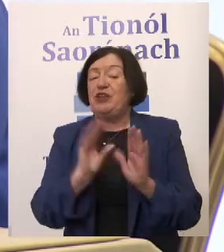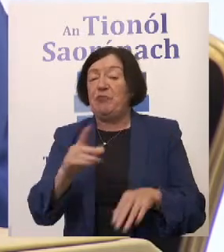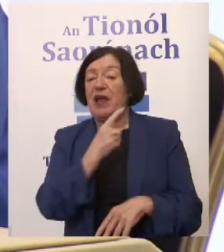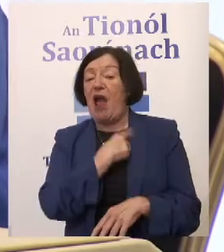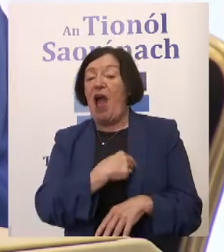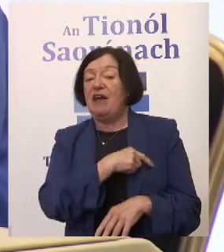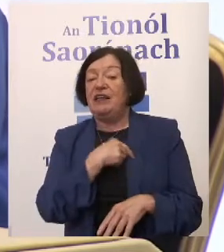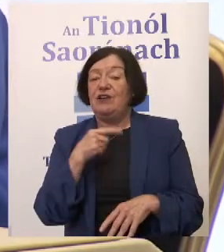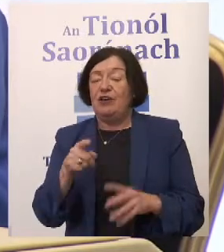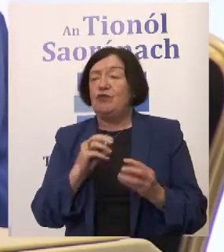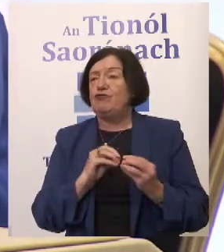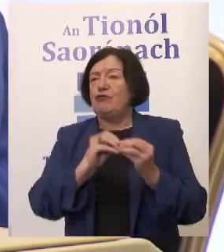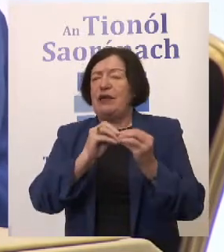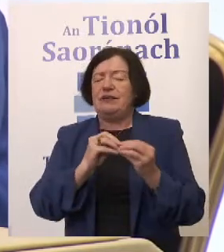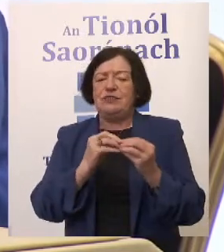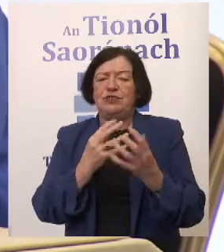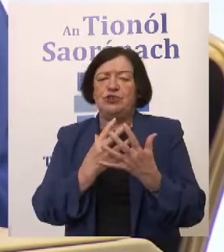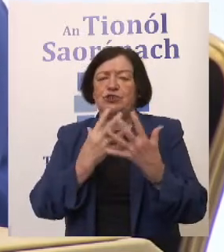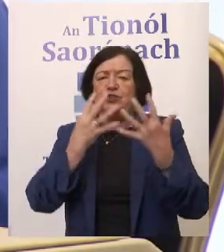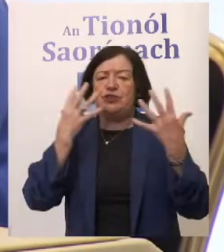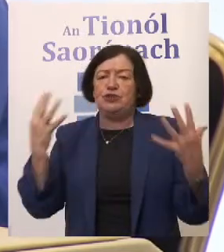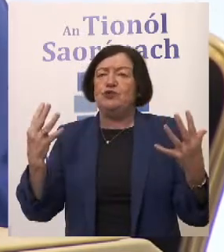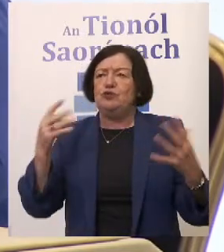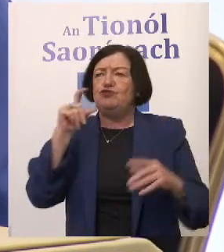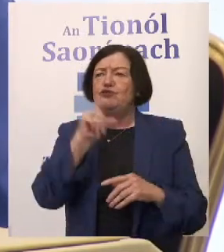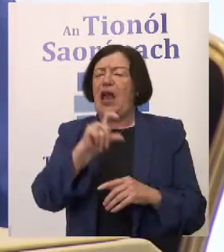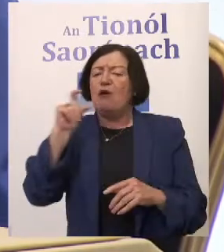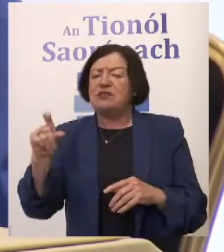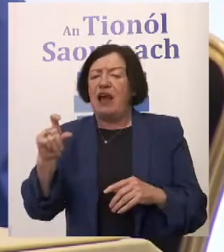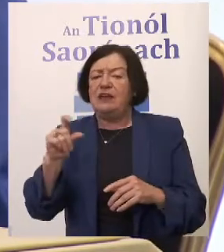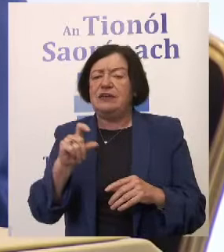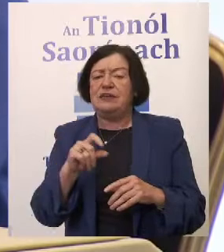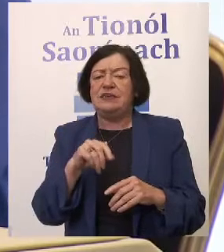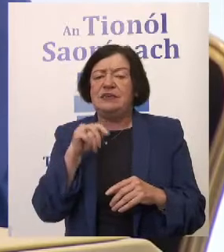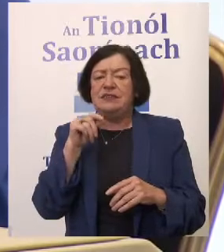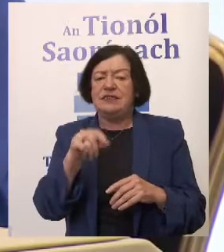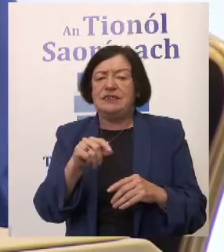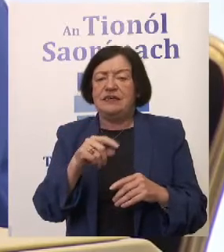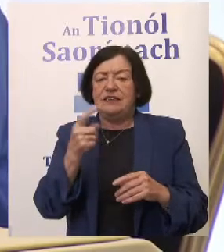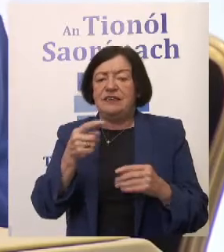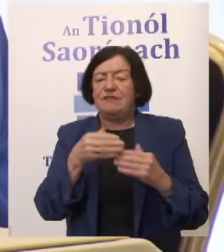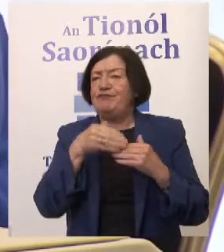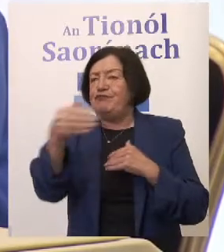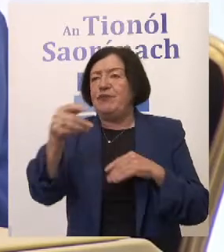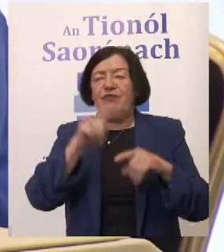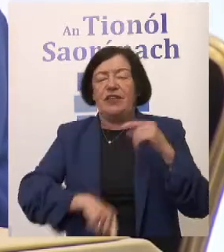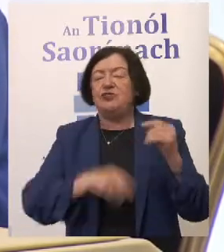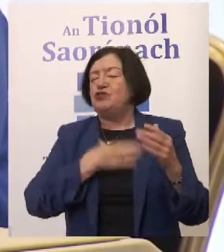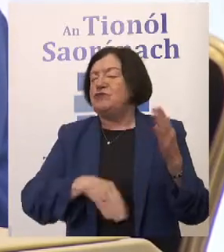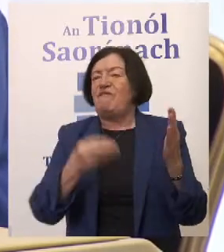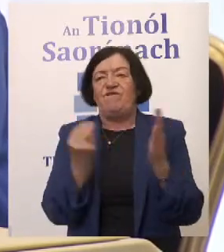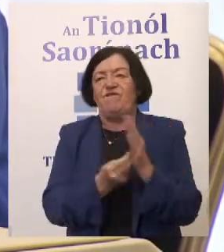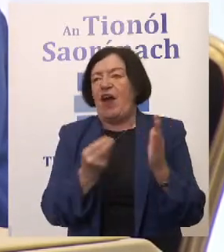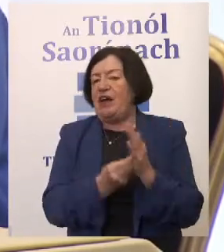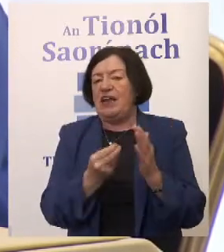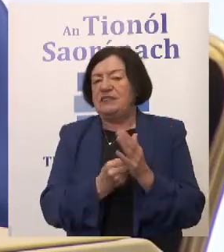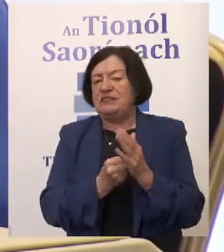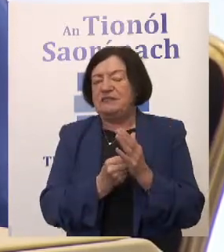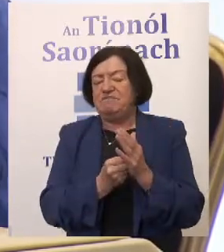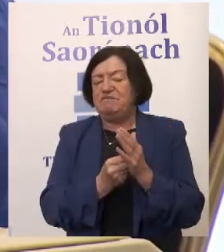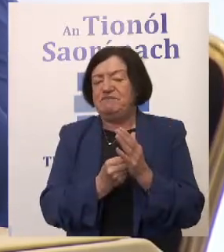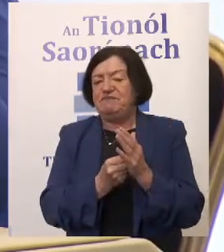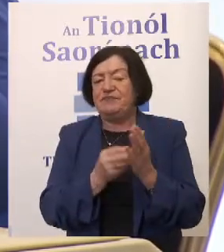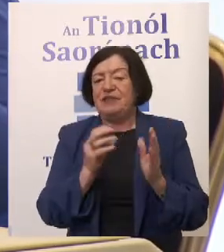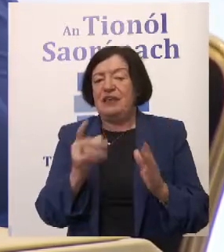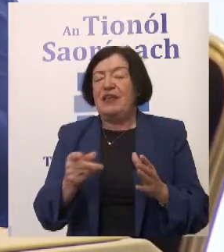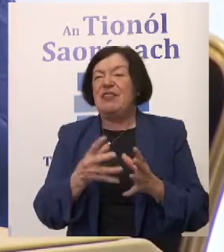you'd be creating a huge local authority. So I think that takes us kind of beyond the finance conversation, to be honest. That's